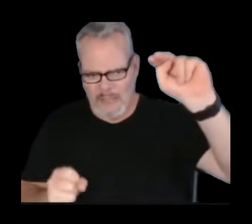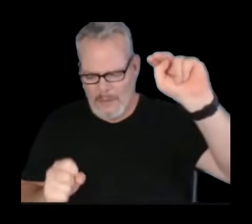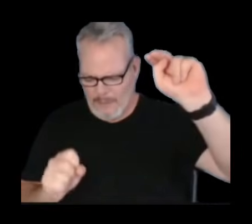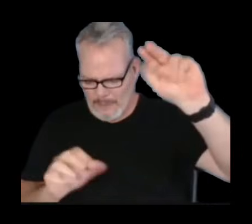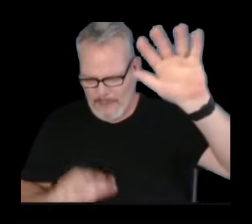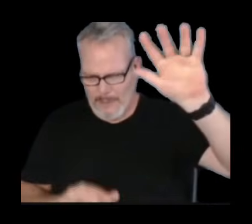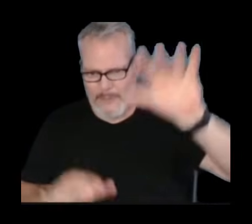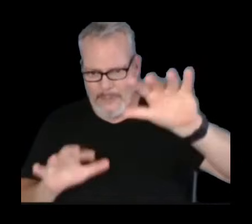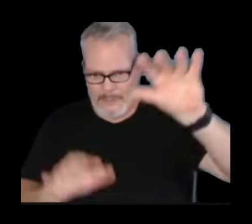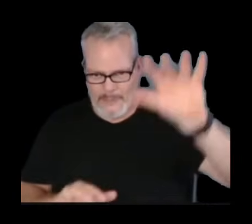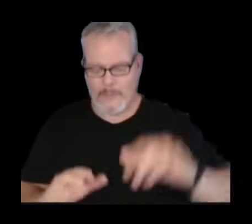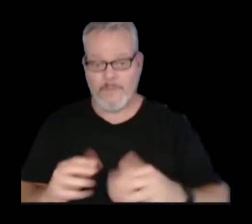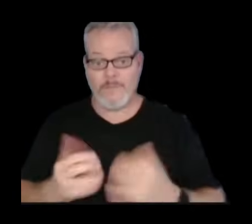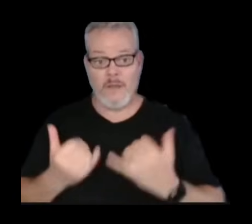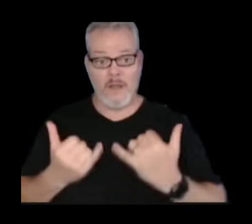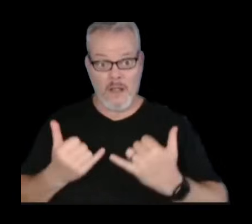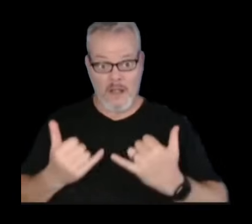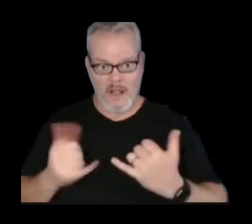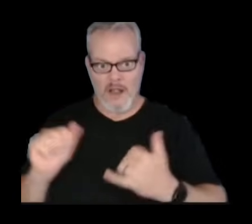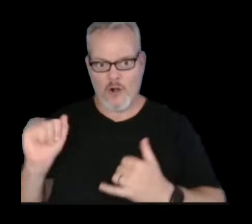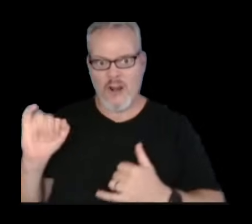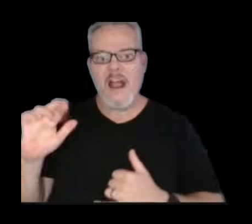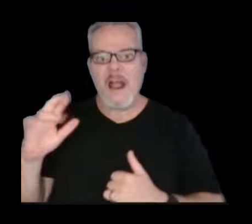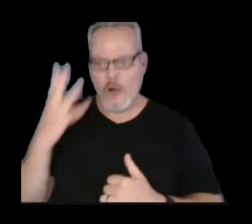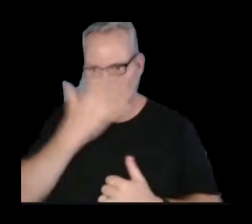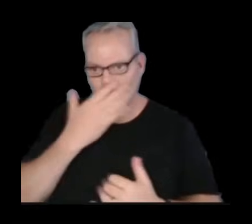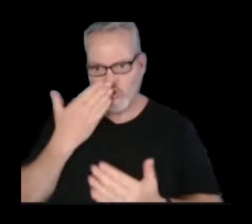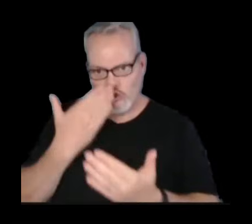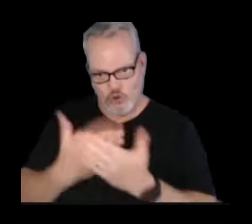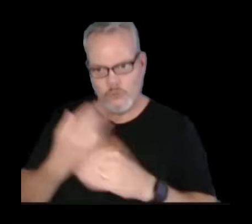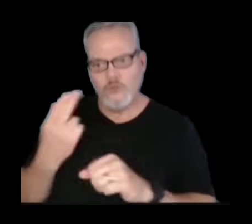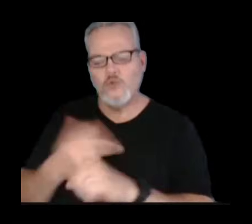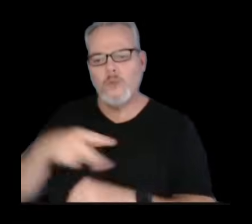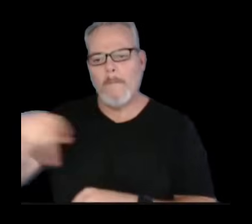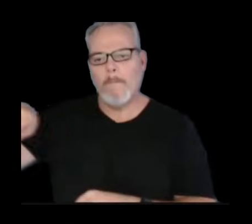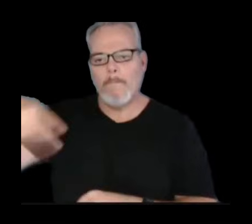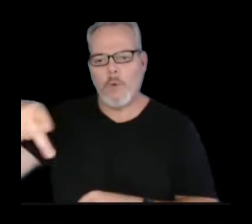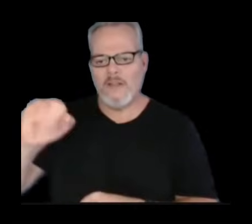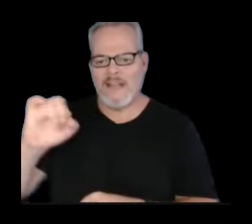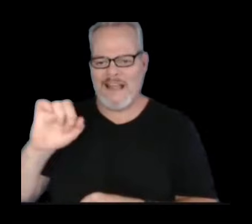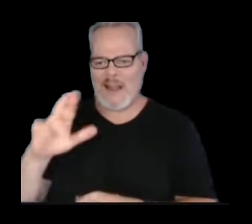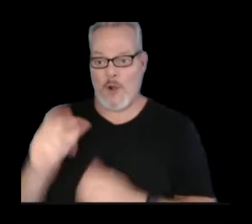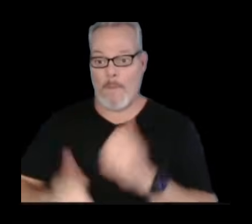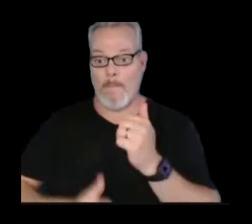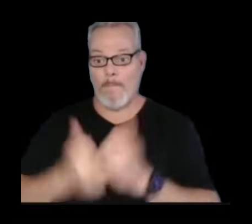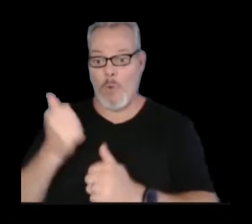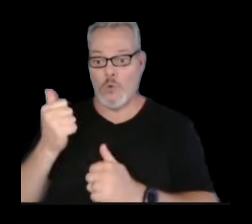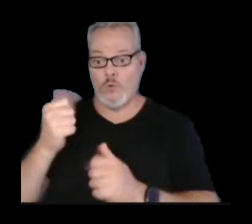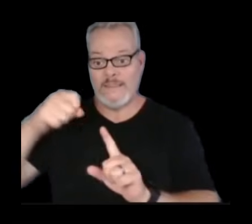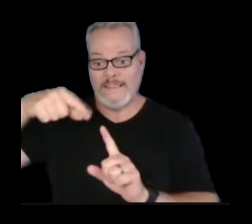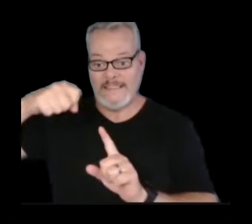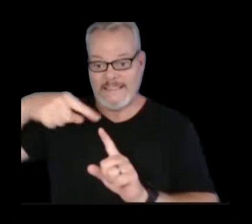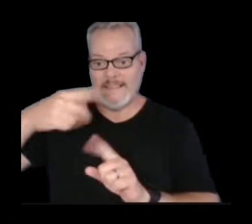pretty good, with a purple air monitoring network showing most signals in the green island-wide.